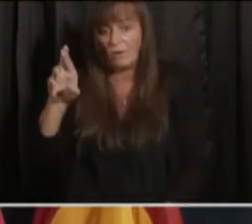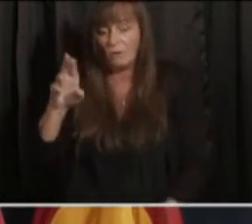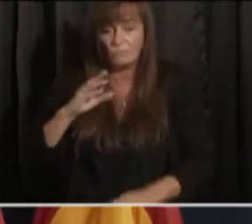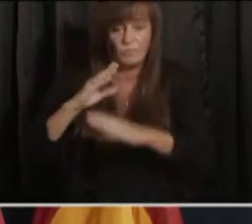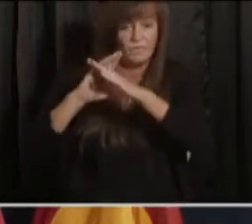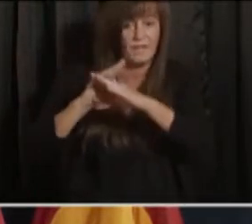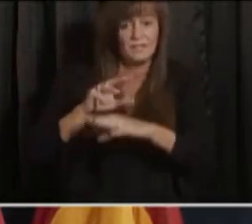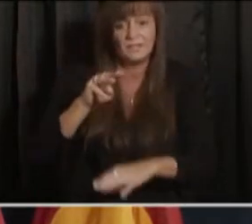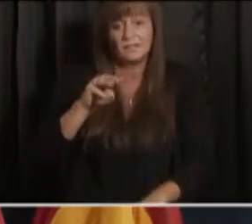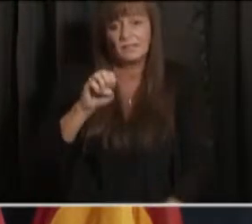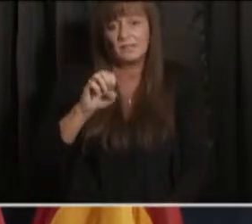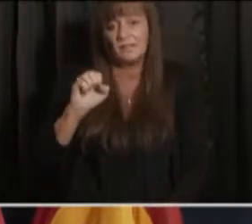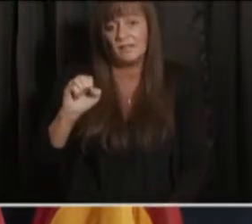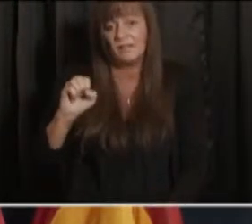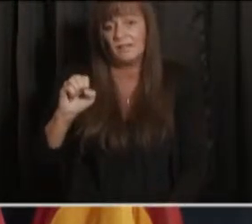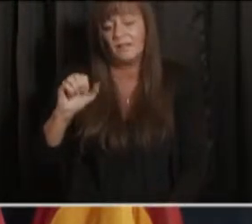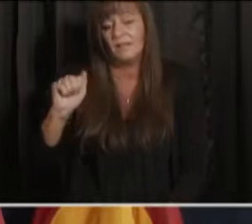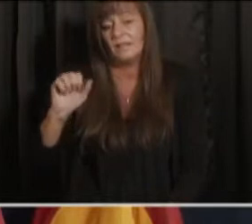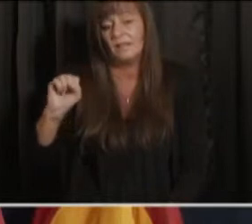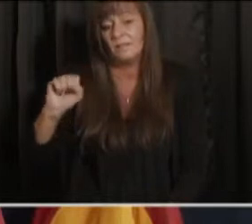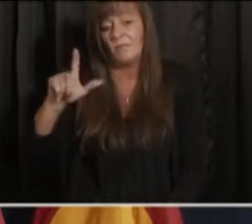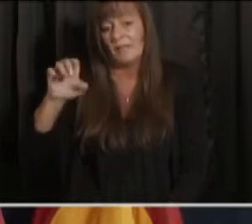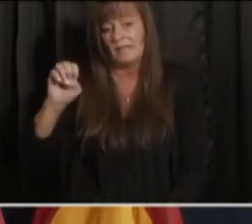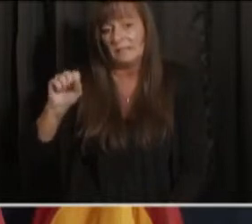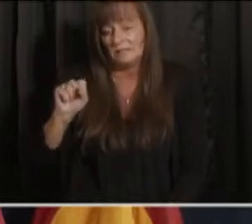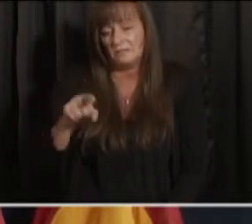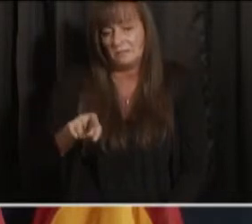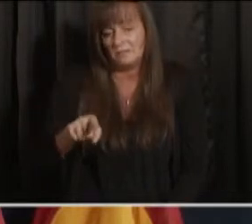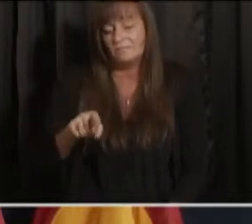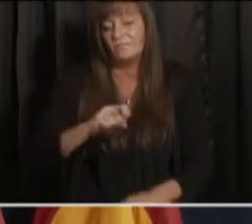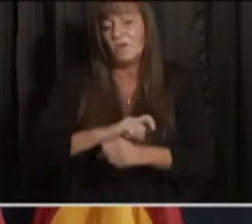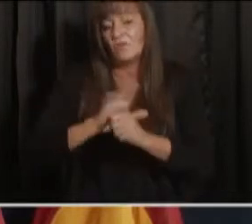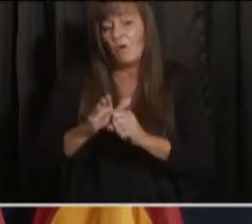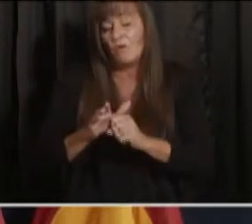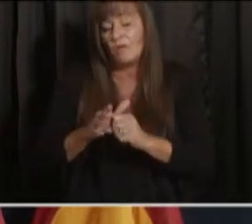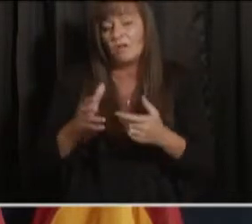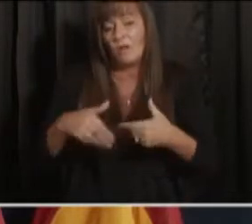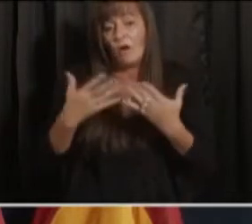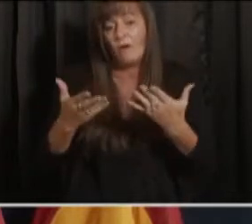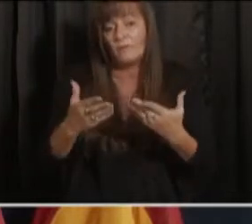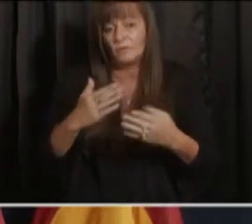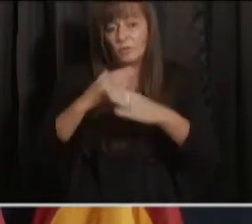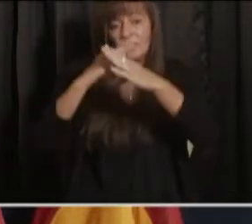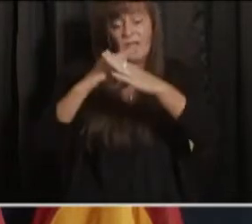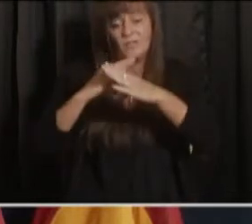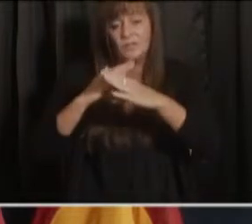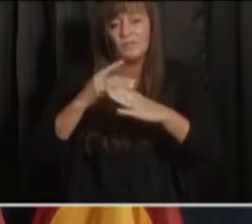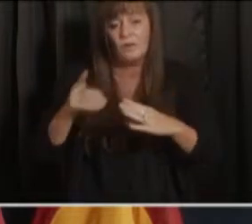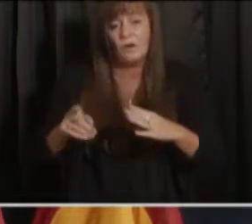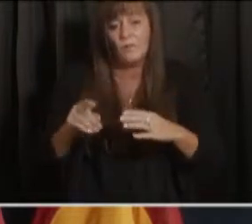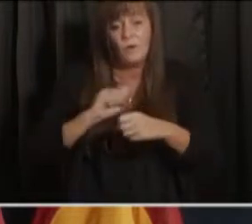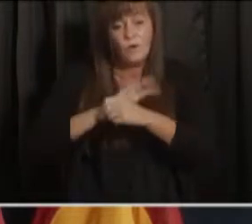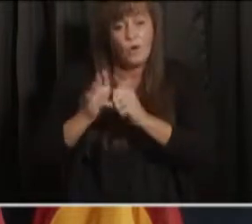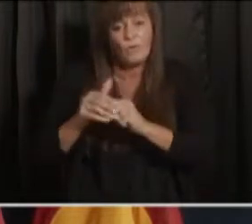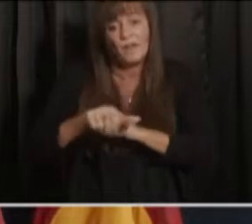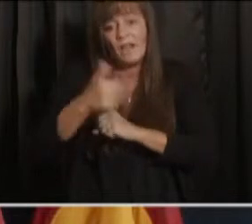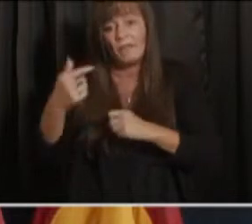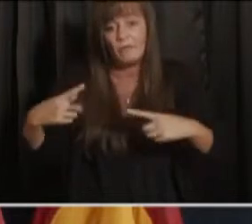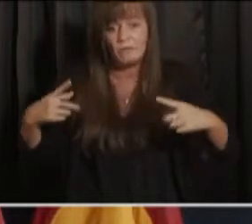measles. The COVID vaccine offers protection from COVID infection and related complications, such as severe